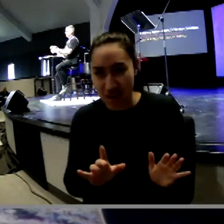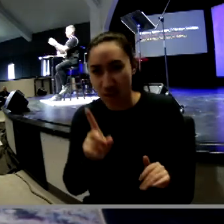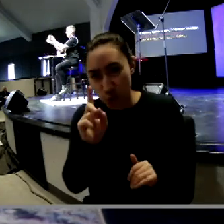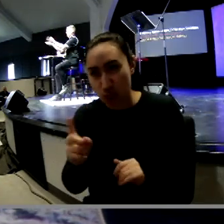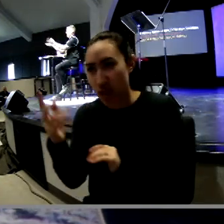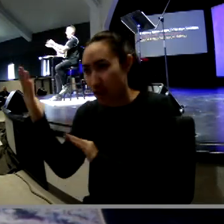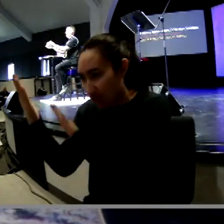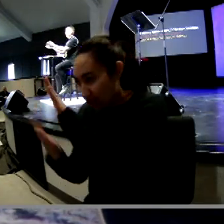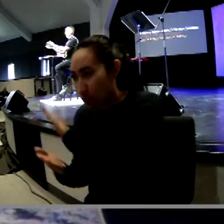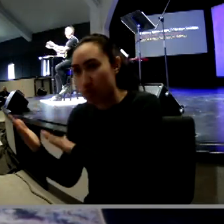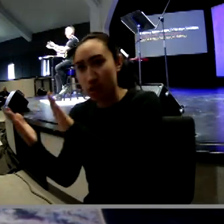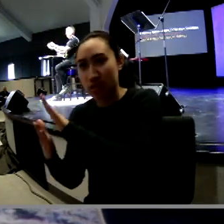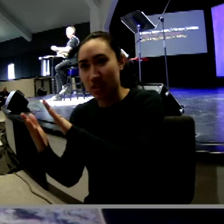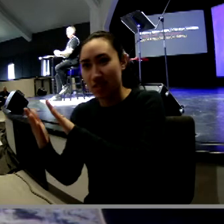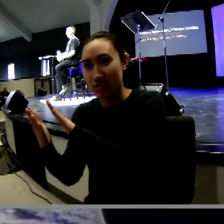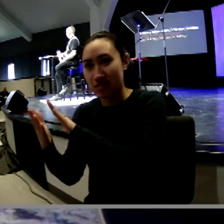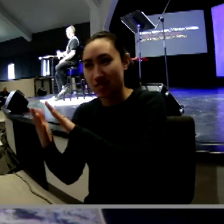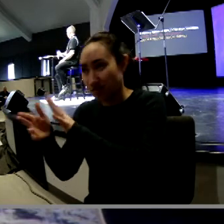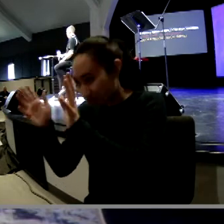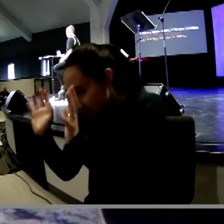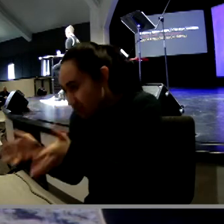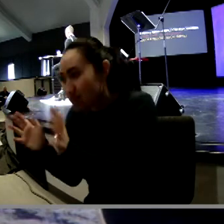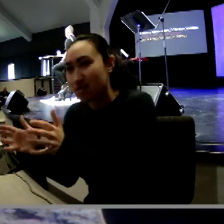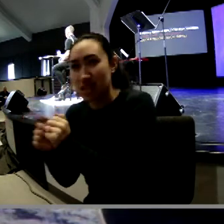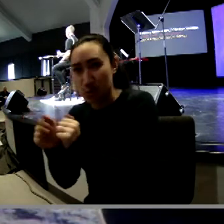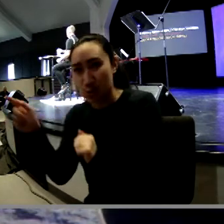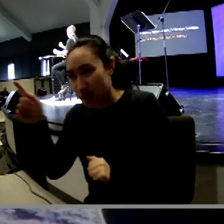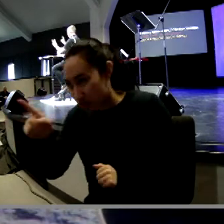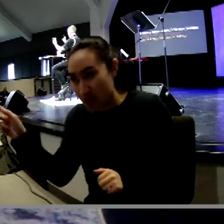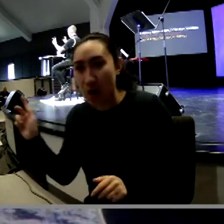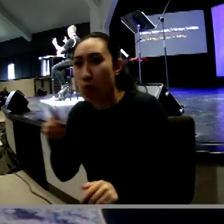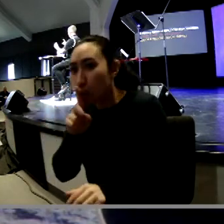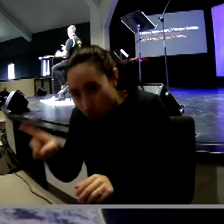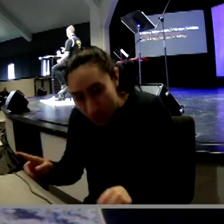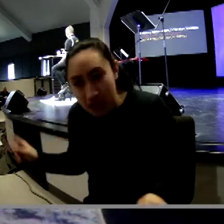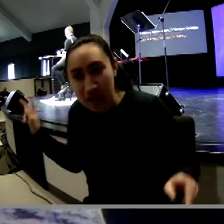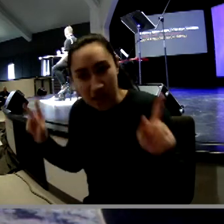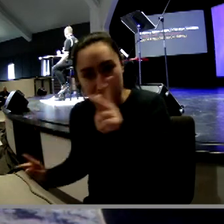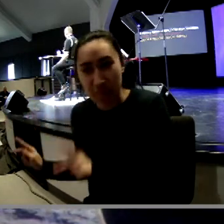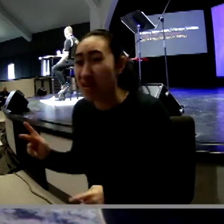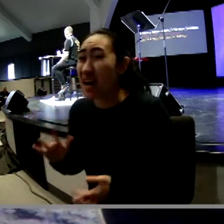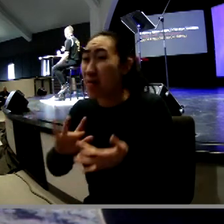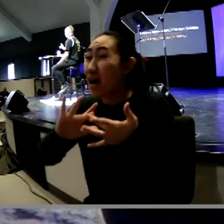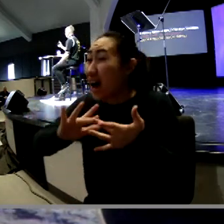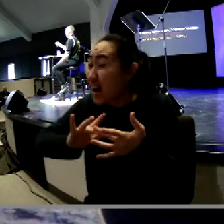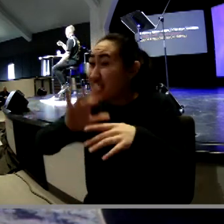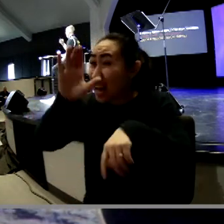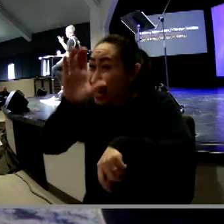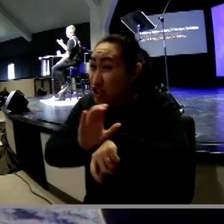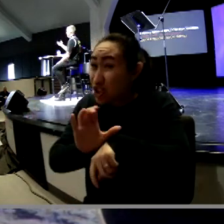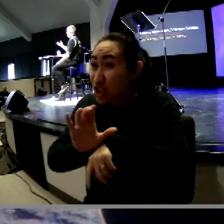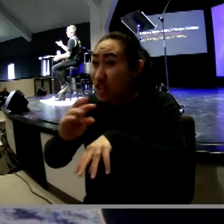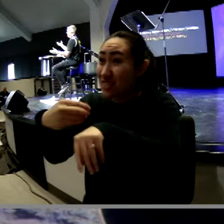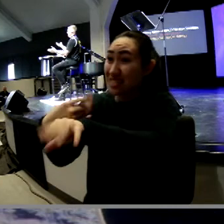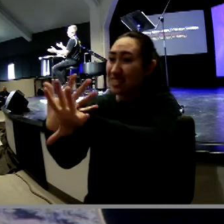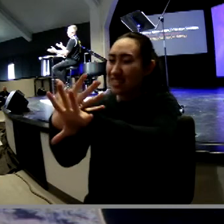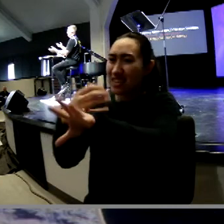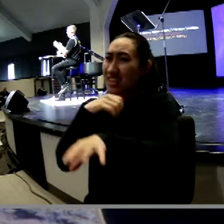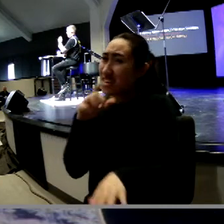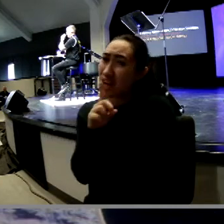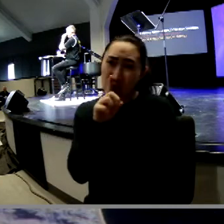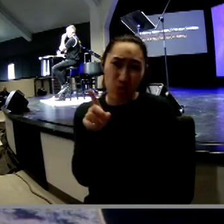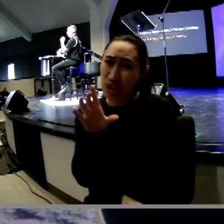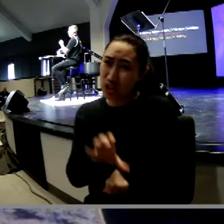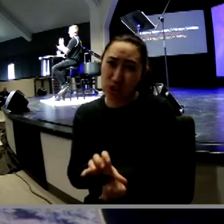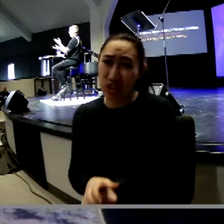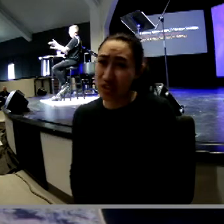It doesn't mean you have to gather. It's certainly helpful, but this online church thing isn't church. And so as your pastor, I'm not going to treat it